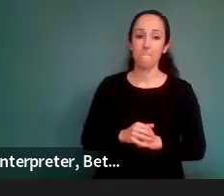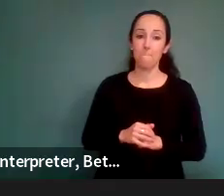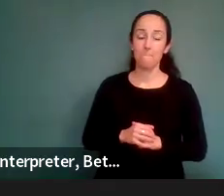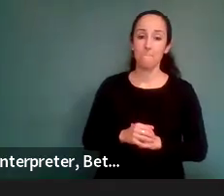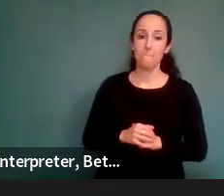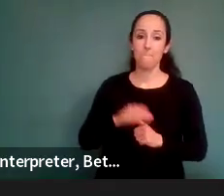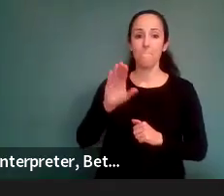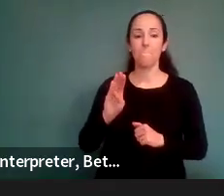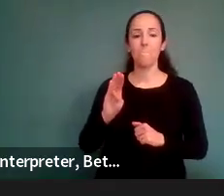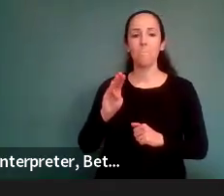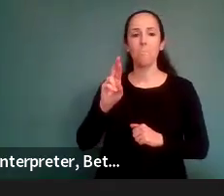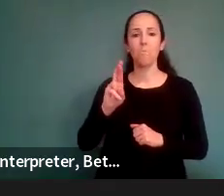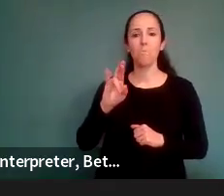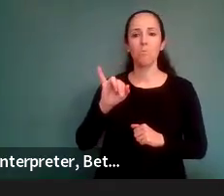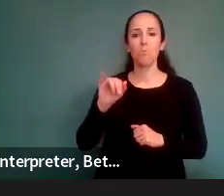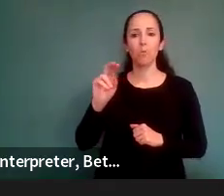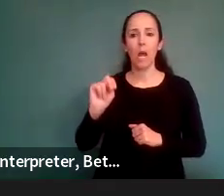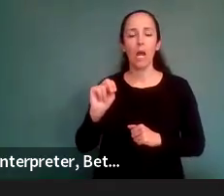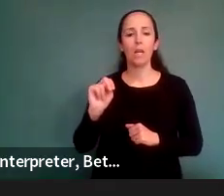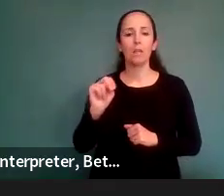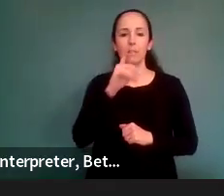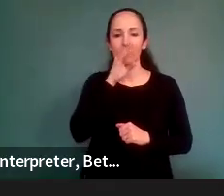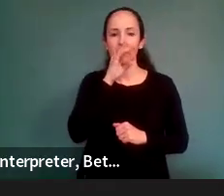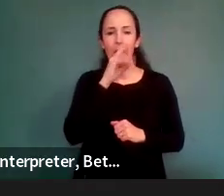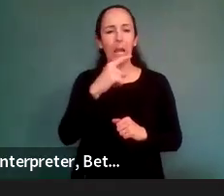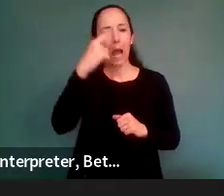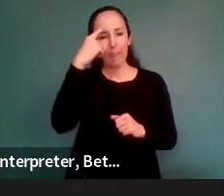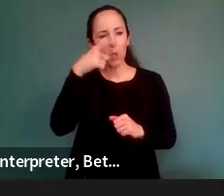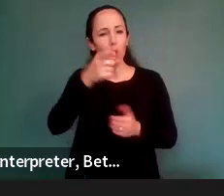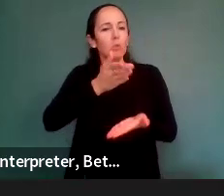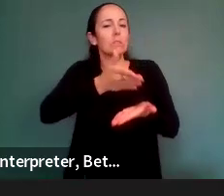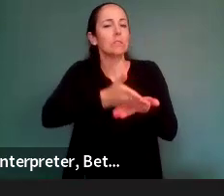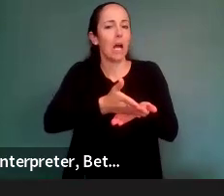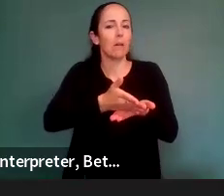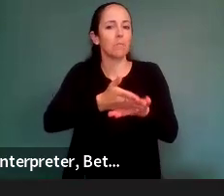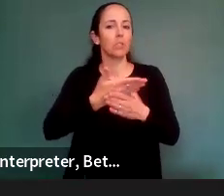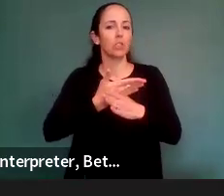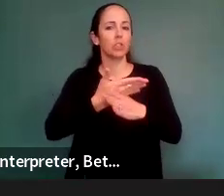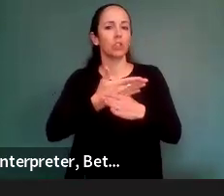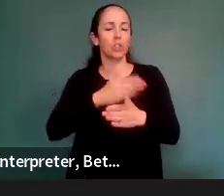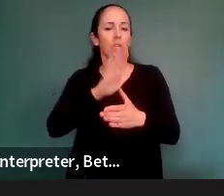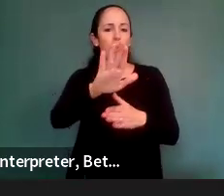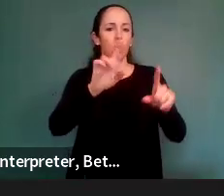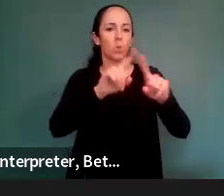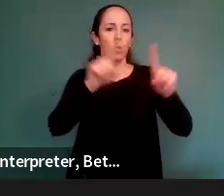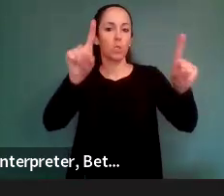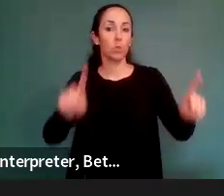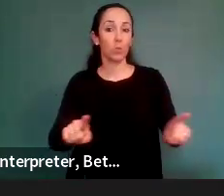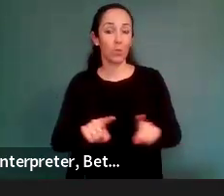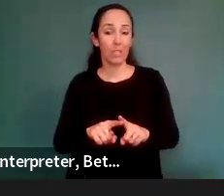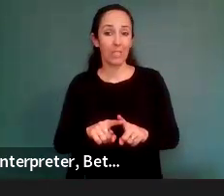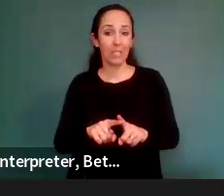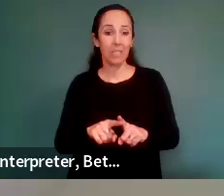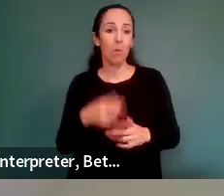Hey, Izzy, it will let you stop screen share. So maybe to wrap up describing it, and then we'll move on to the